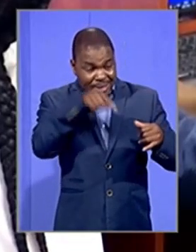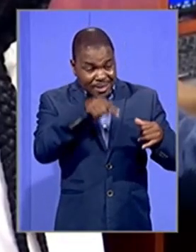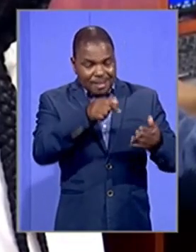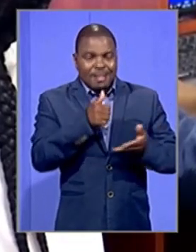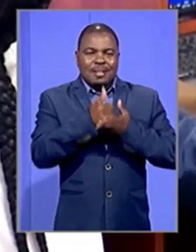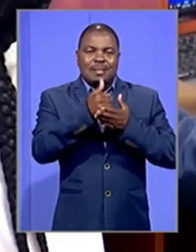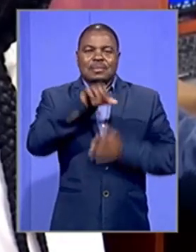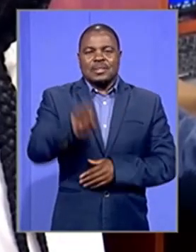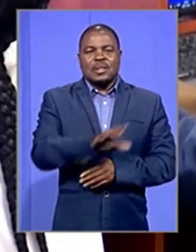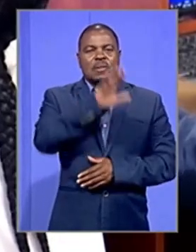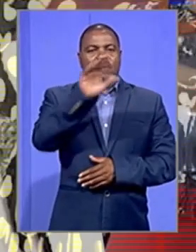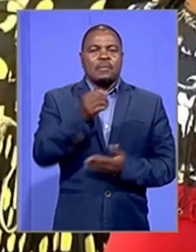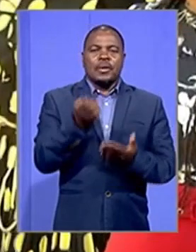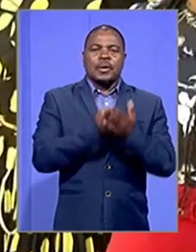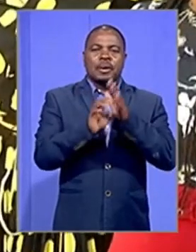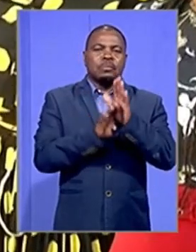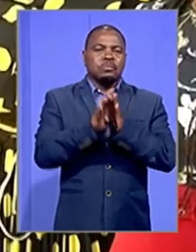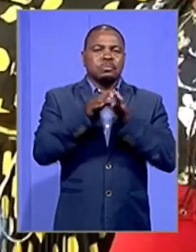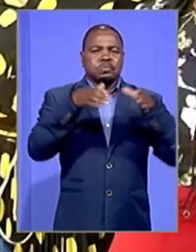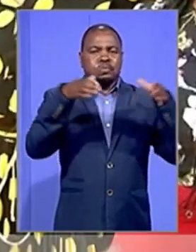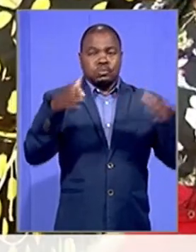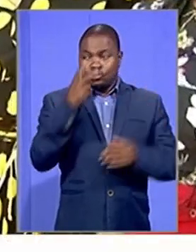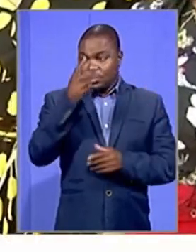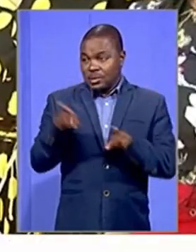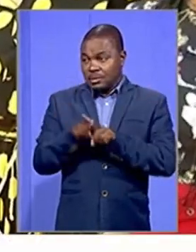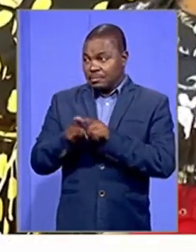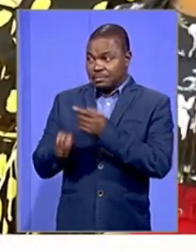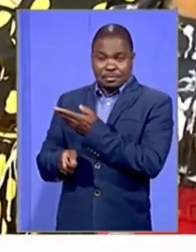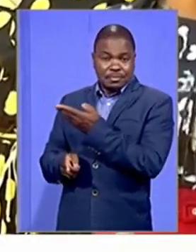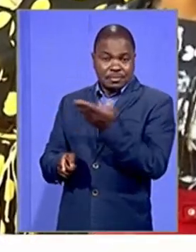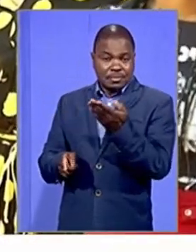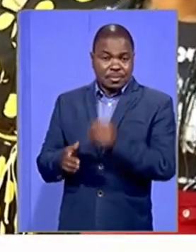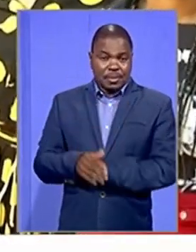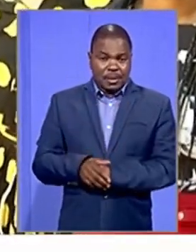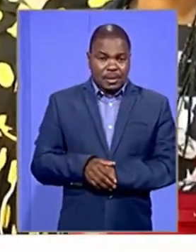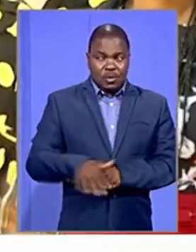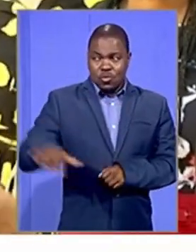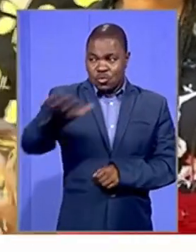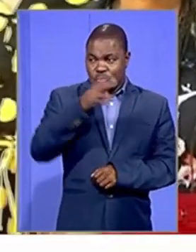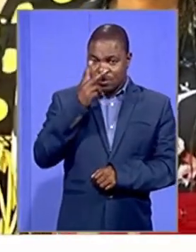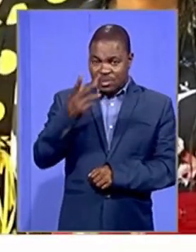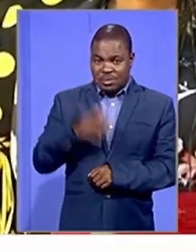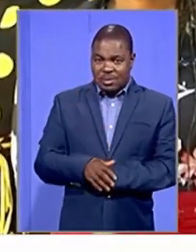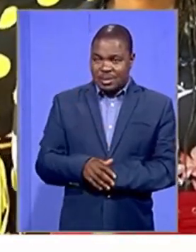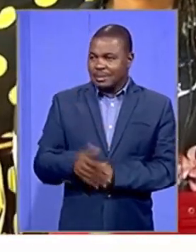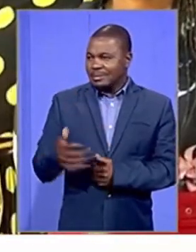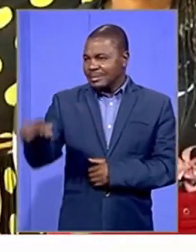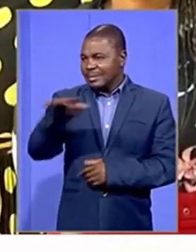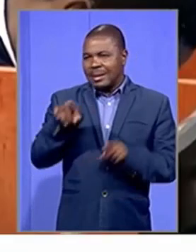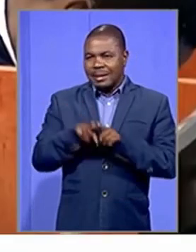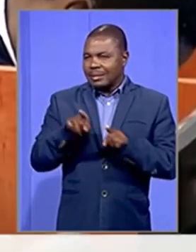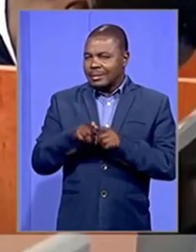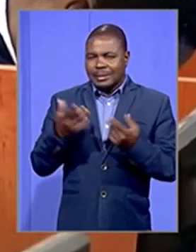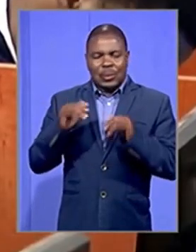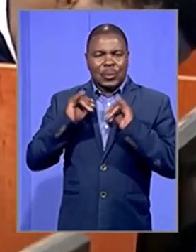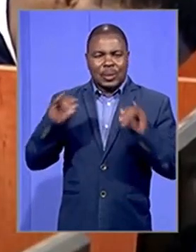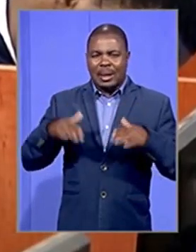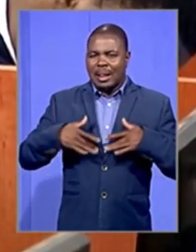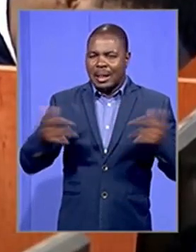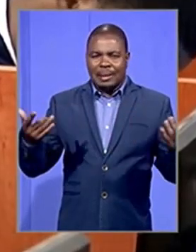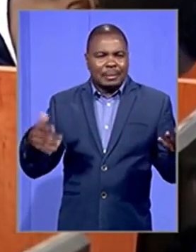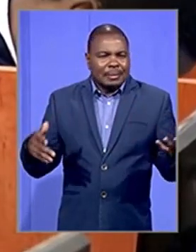godišago ikonomi ya naga. Wa ibona le wena pleke ha o shebile gore ha ona bophelo ho hang. So batjha ke ba